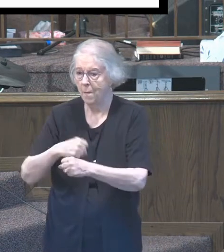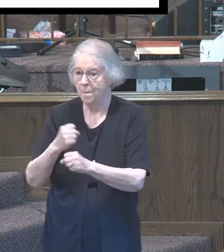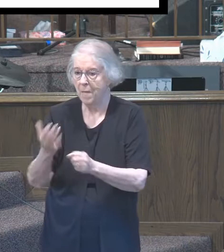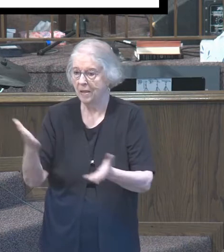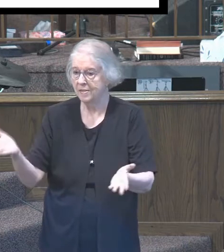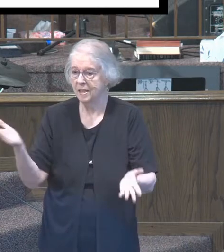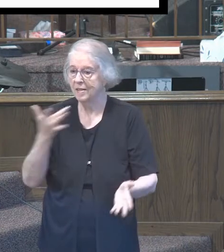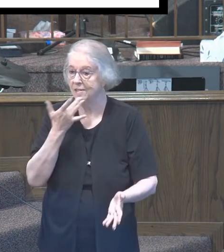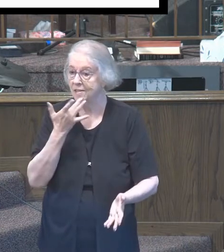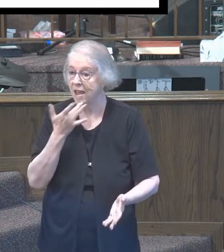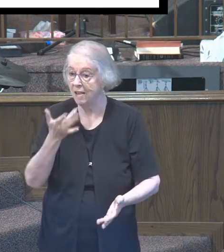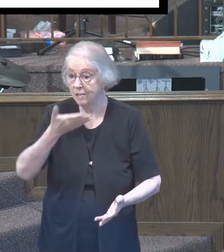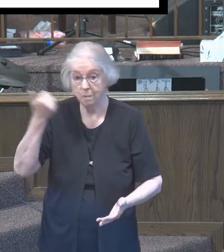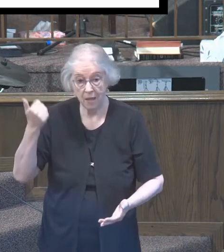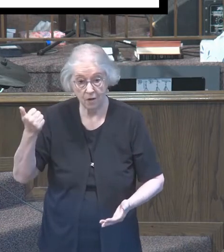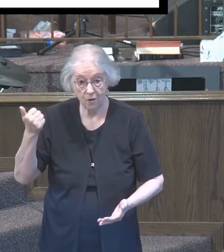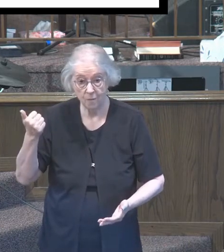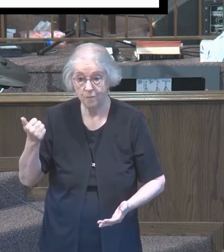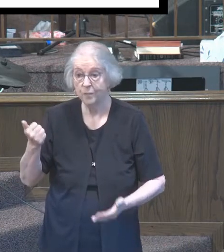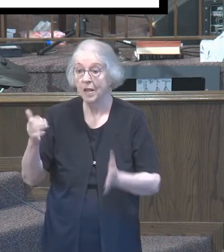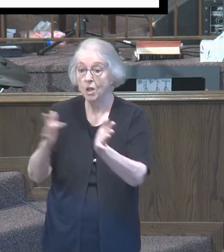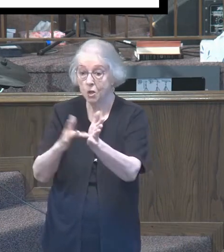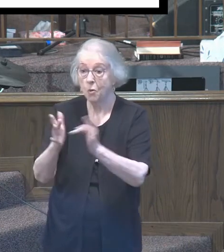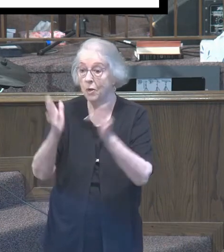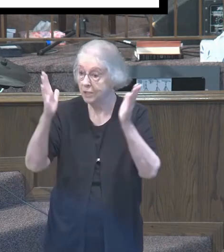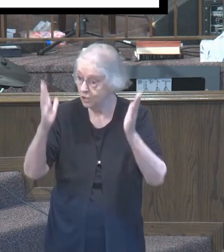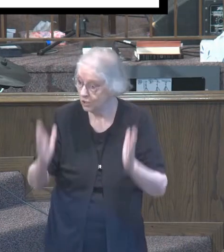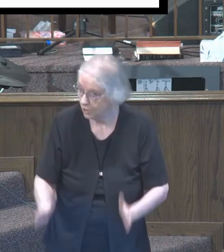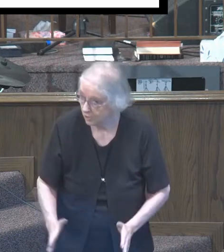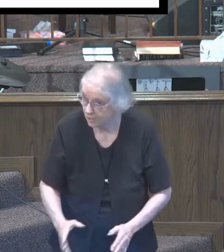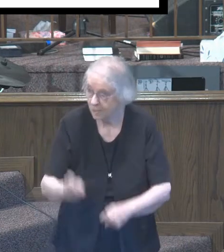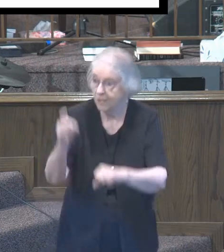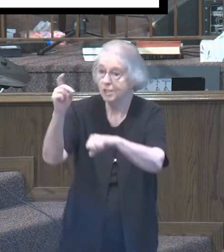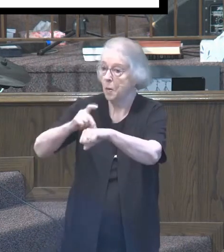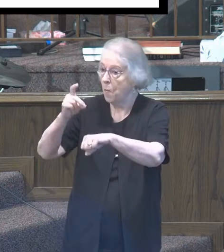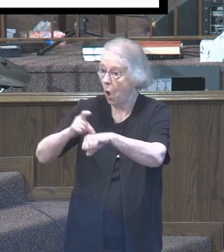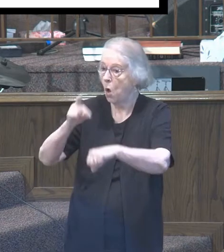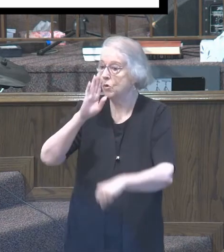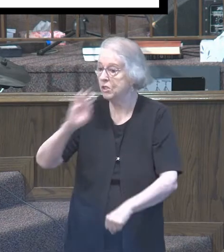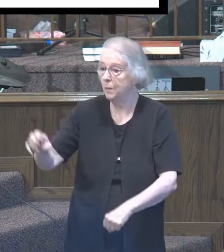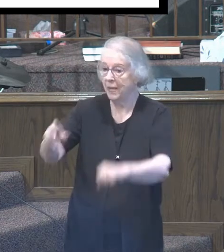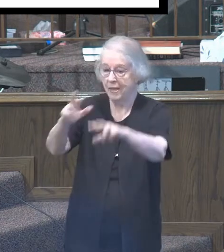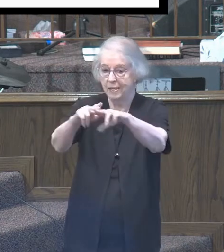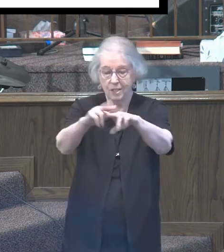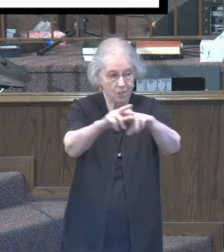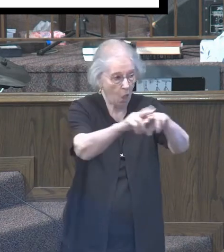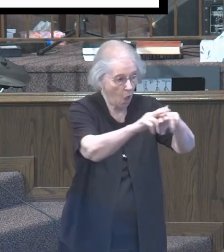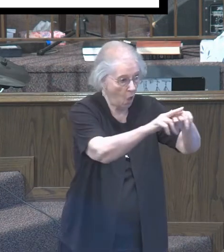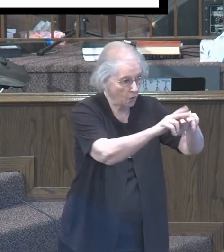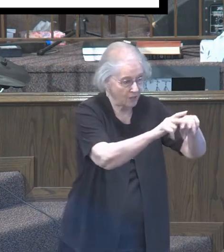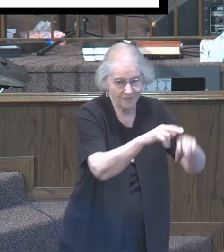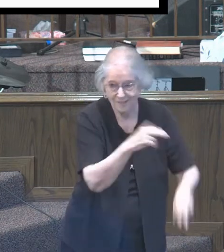You're here to be light, bringing out the God colors in the world. God is not a secret to be